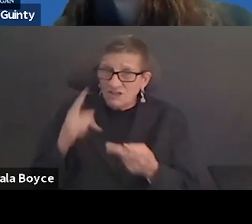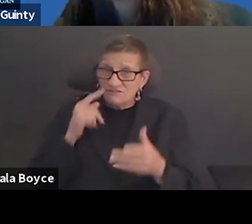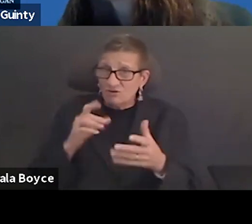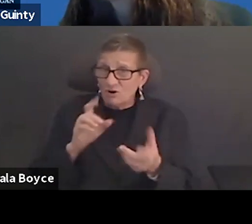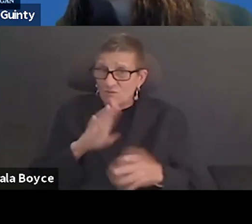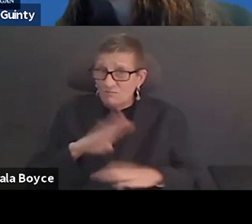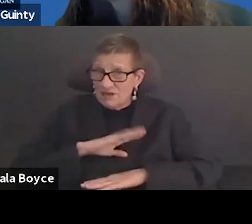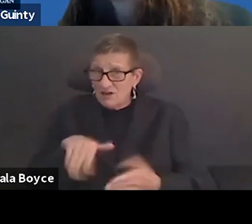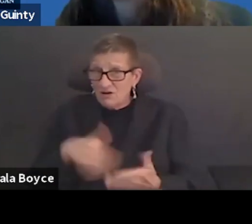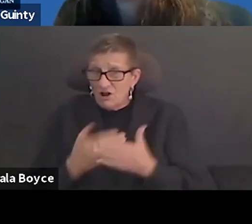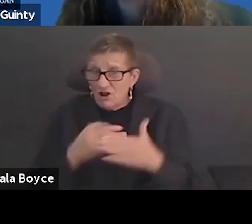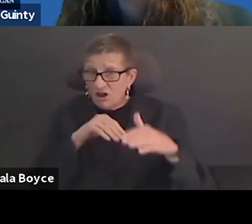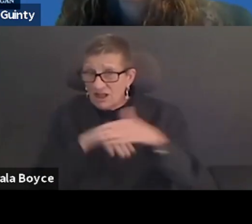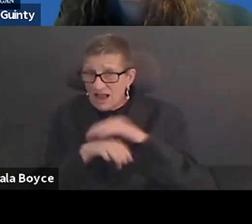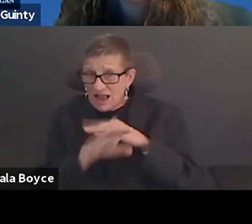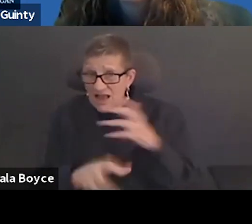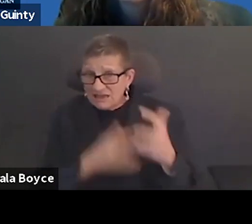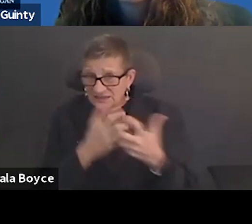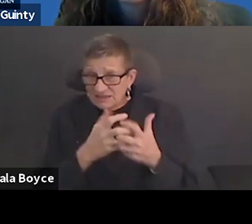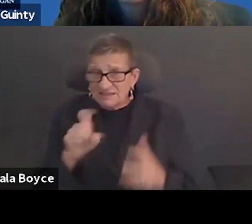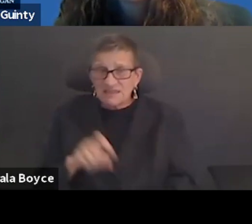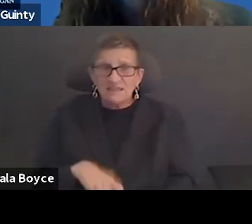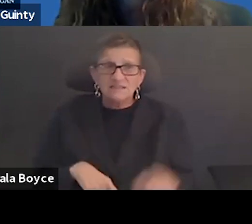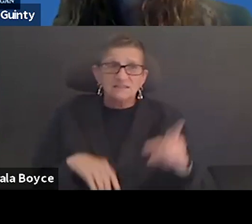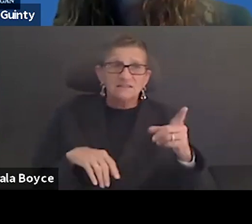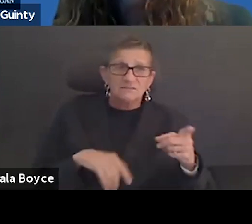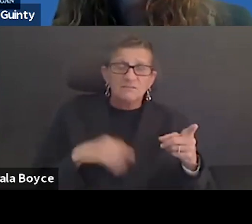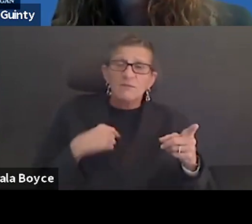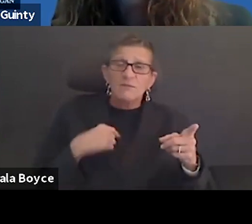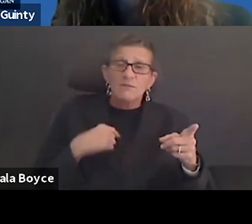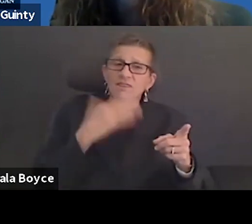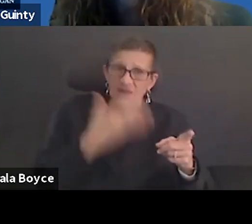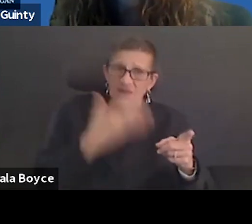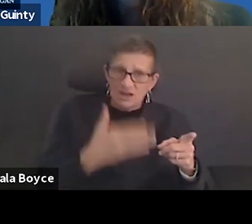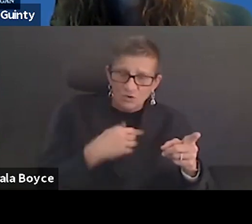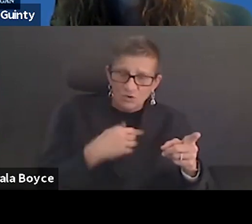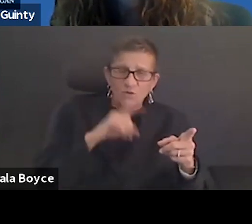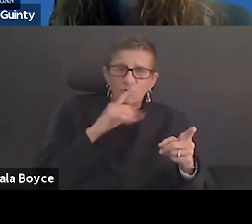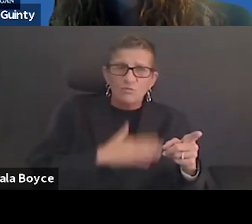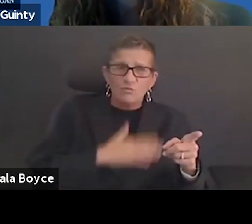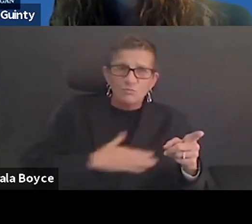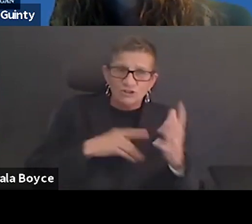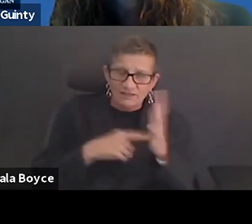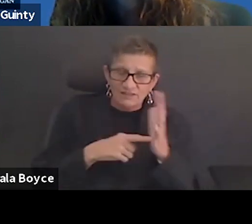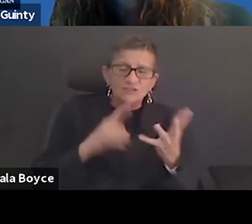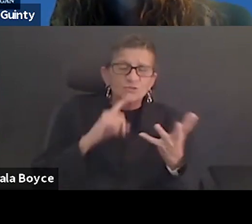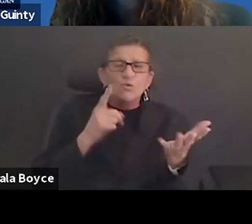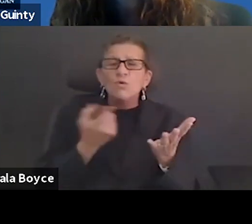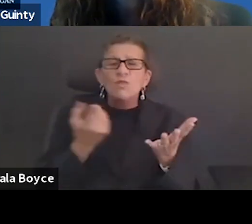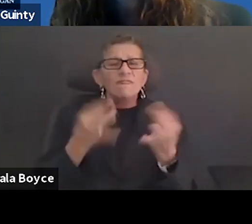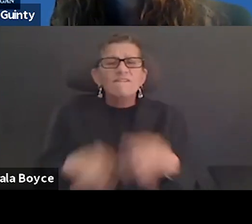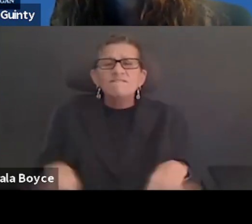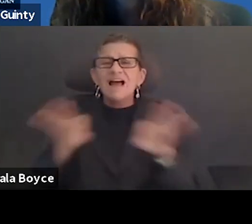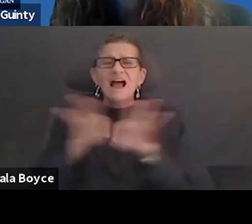Thank you all. I really appreciate, again, like I said, this is the value in this is